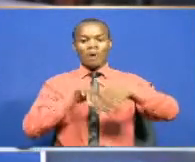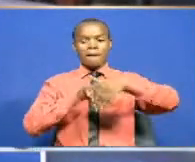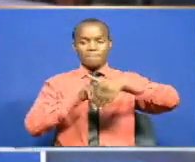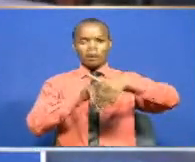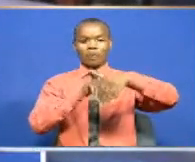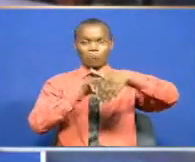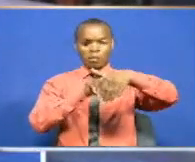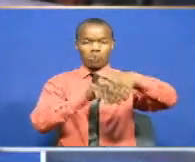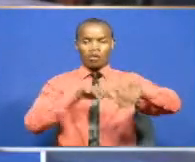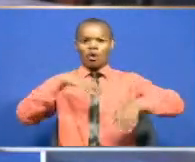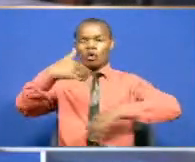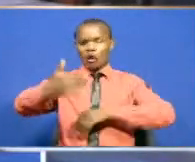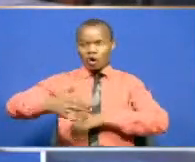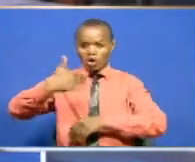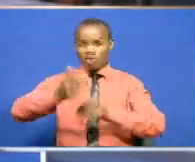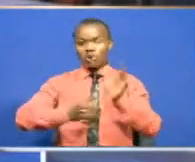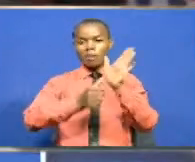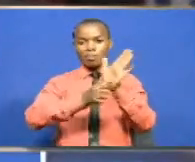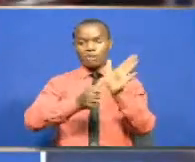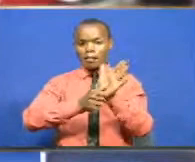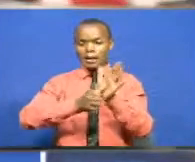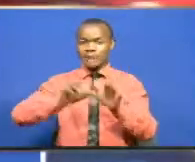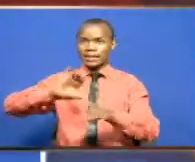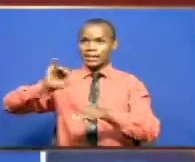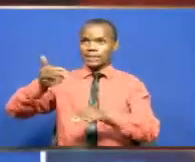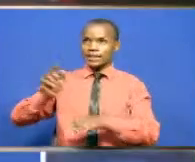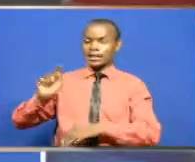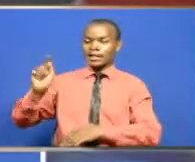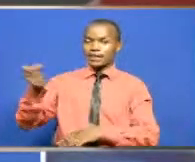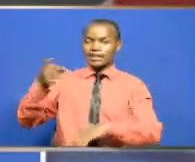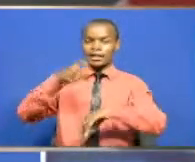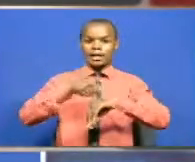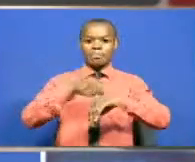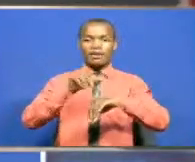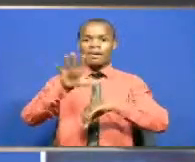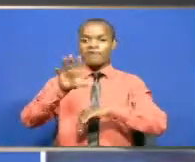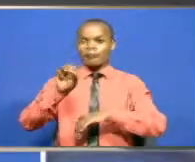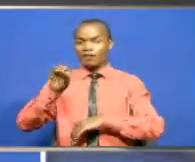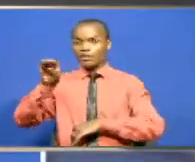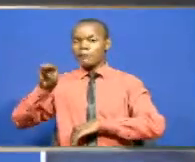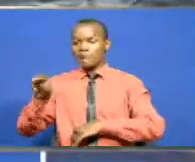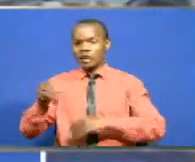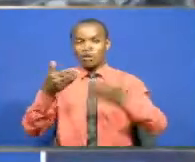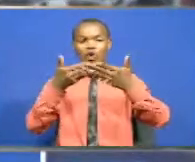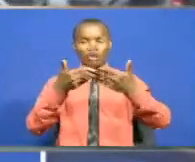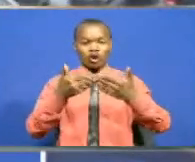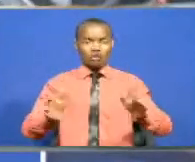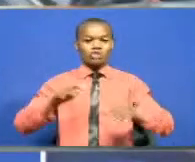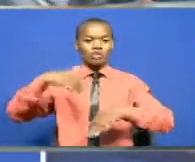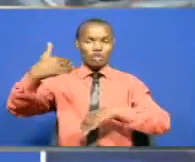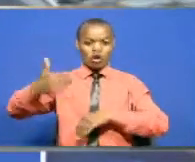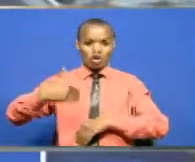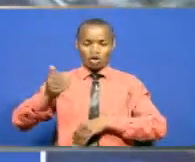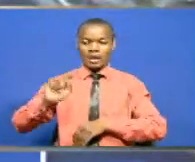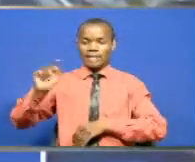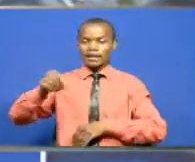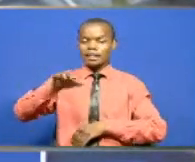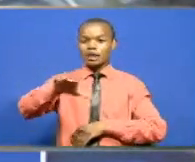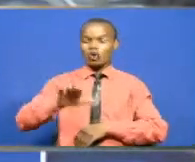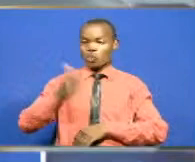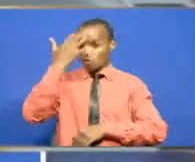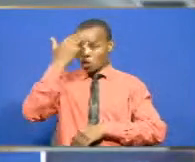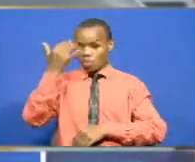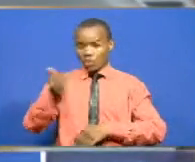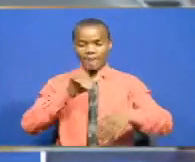major problem for key urban centers in Kenya, with an estimated 50 million shillings lost daily on Kenyan roads due to traffic